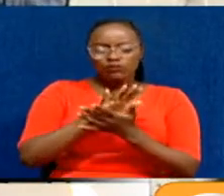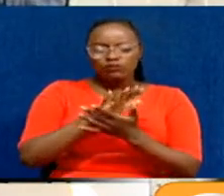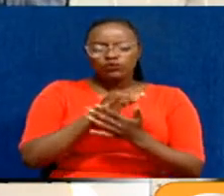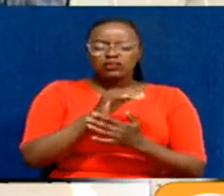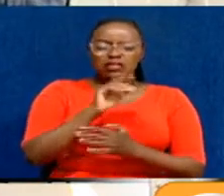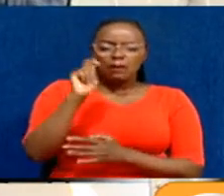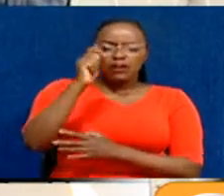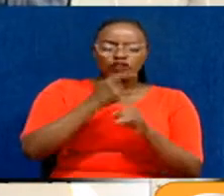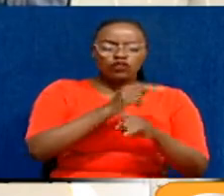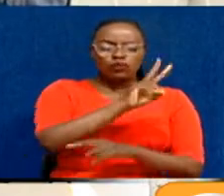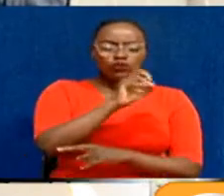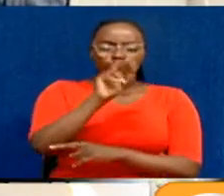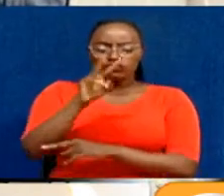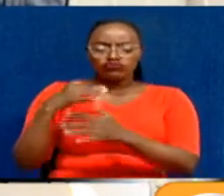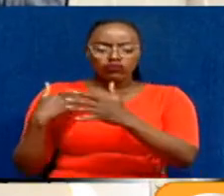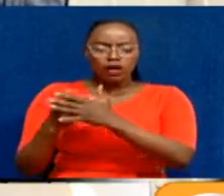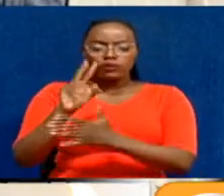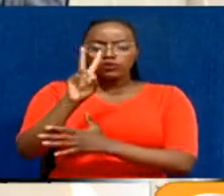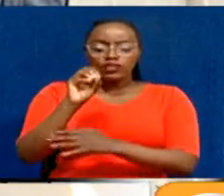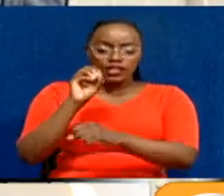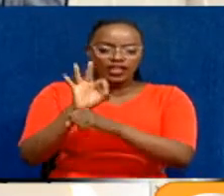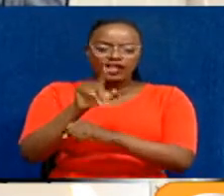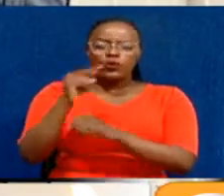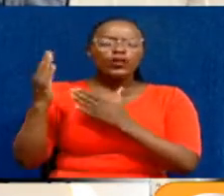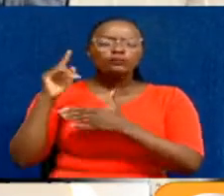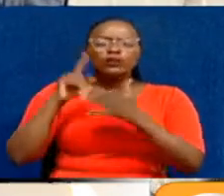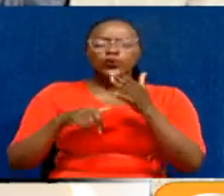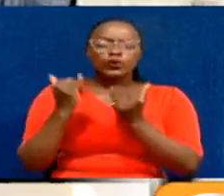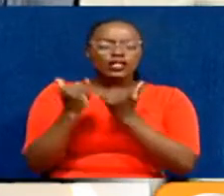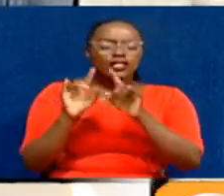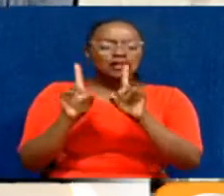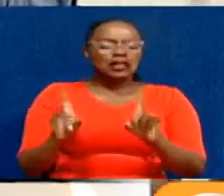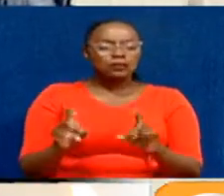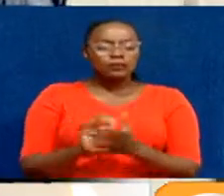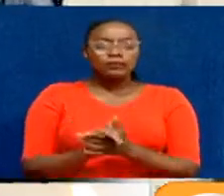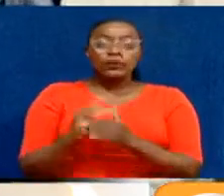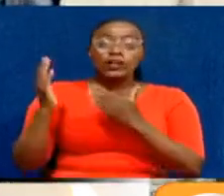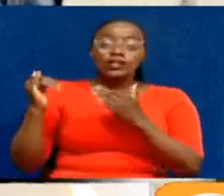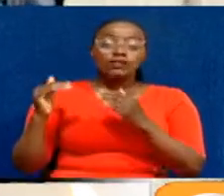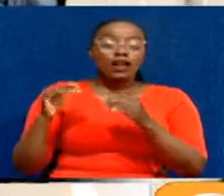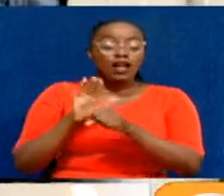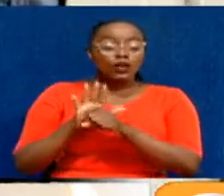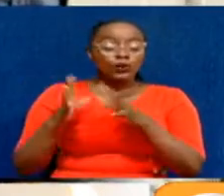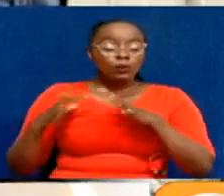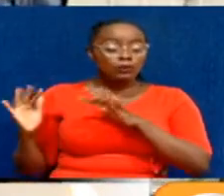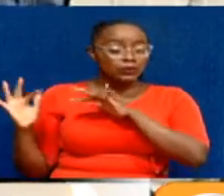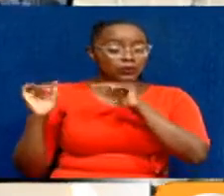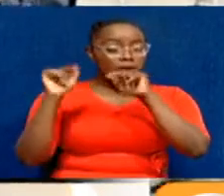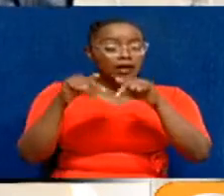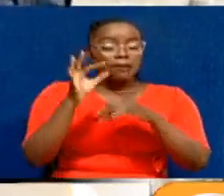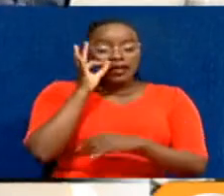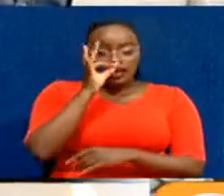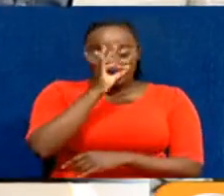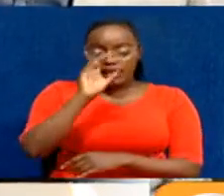from 2002 to 2013. What do you expect on Saturday? We expect a lot of dignitaries to make their way here in